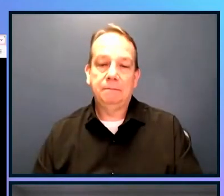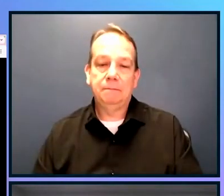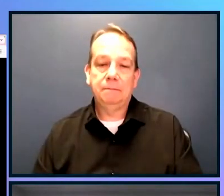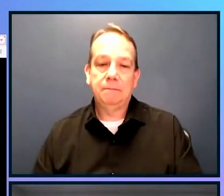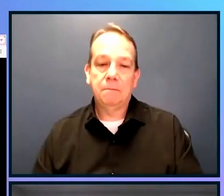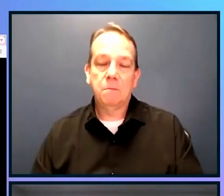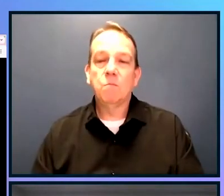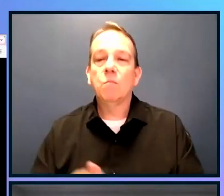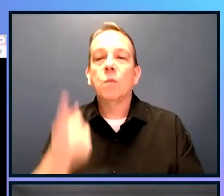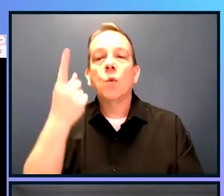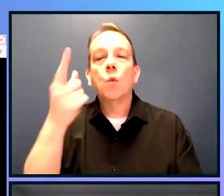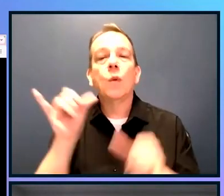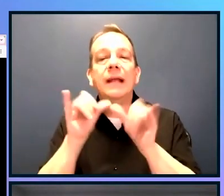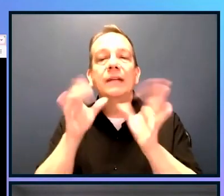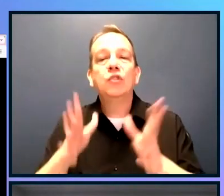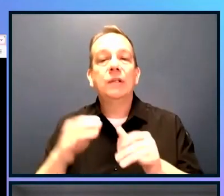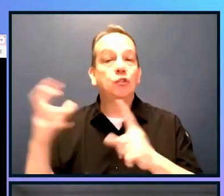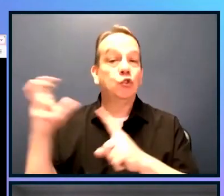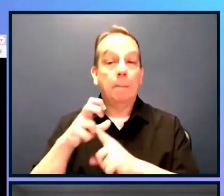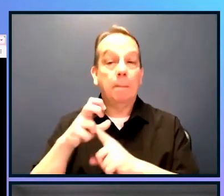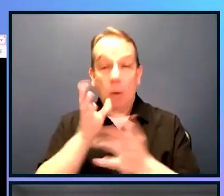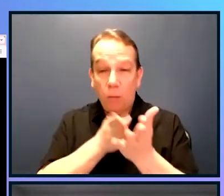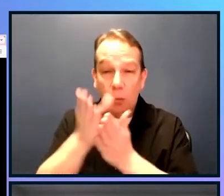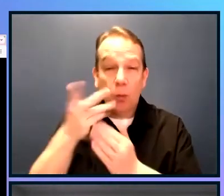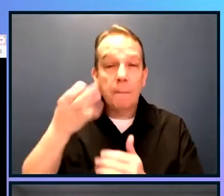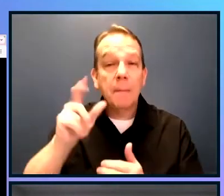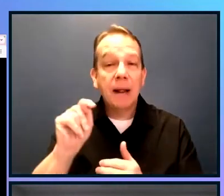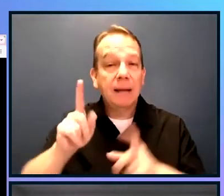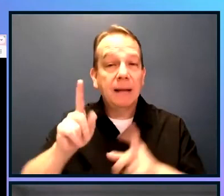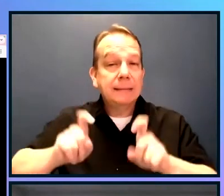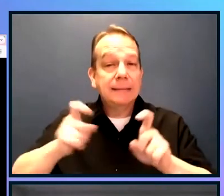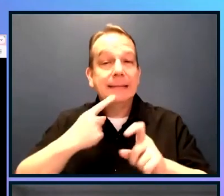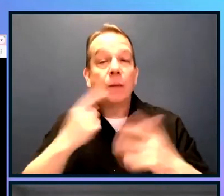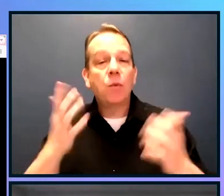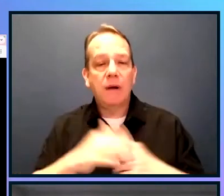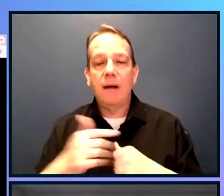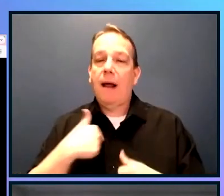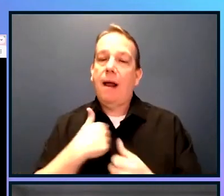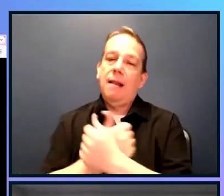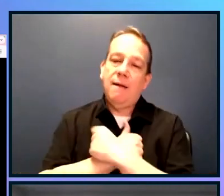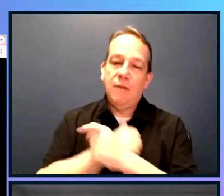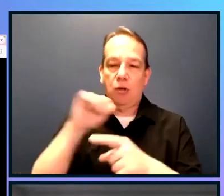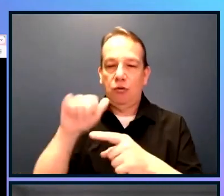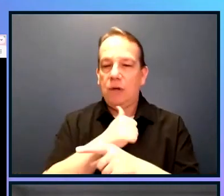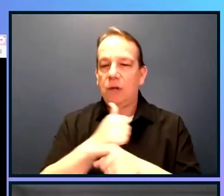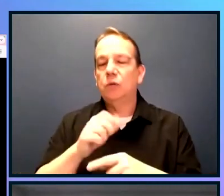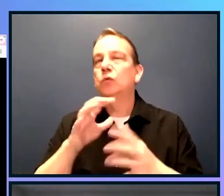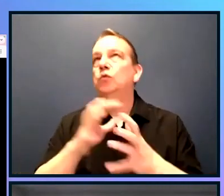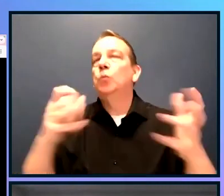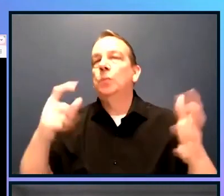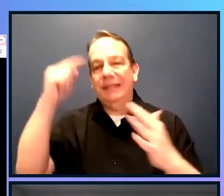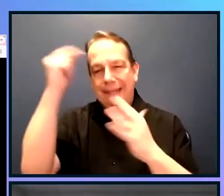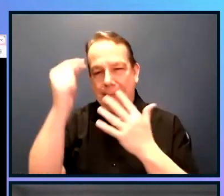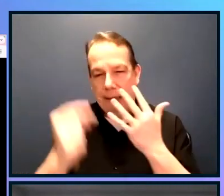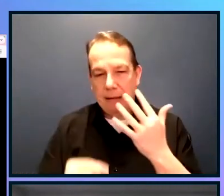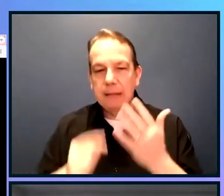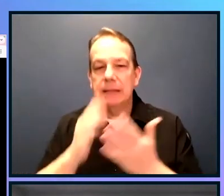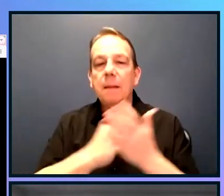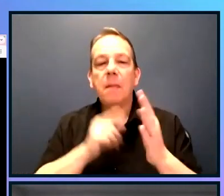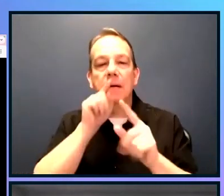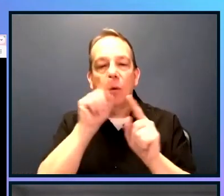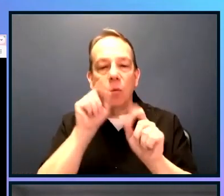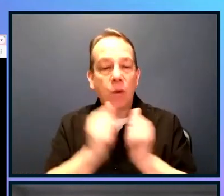One of our engineering champions who went through the pilot said this: I loved that the training was super detailed to a point where someone with